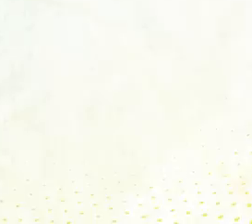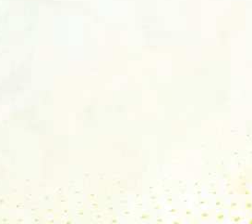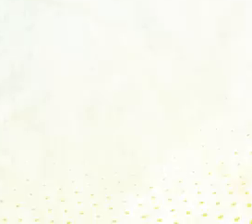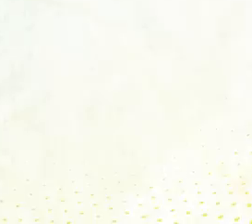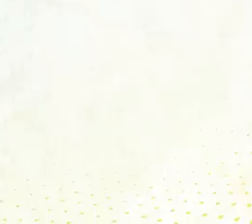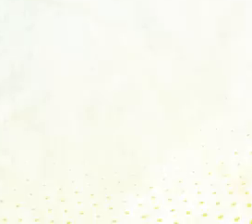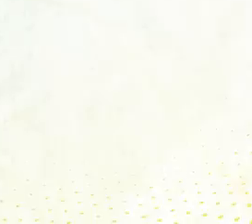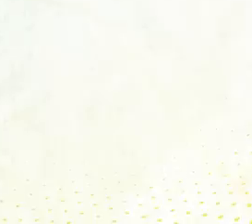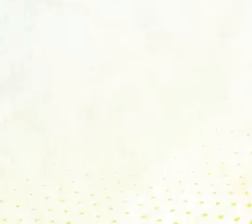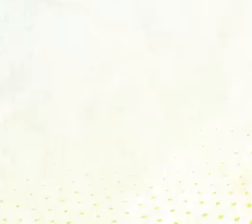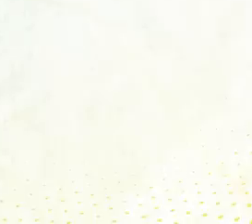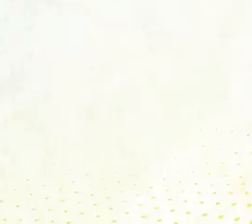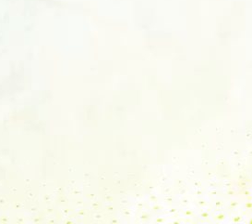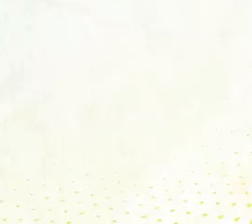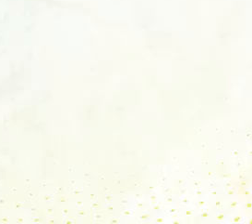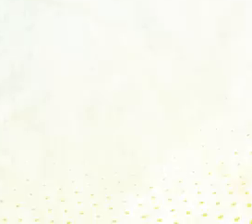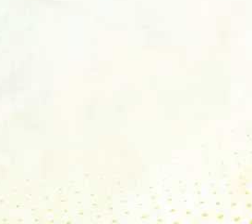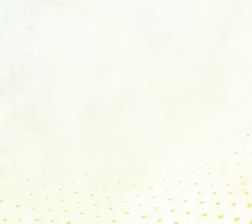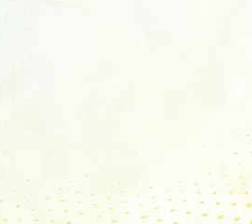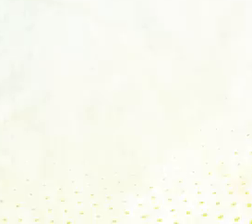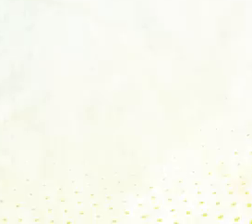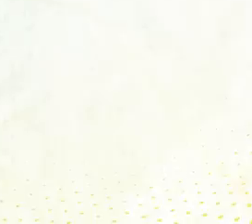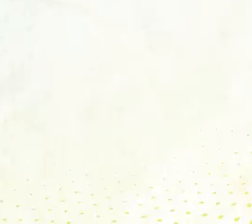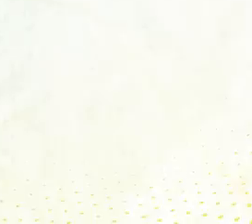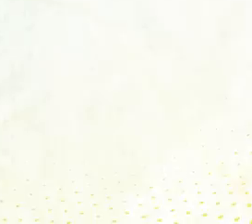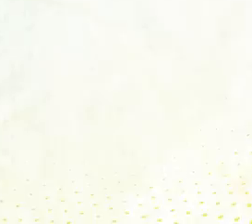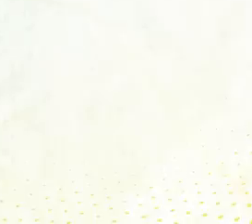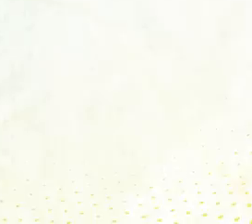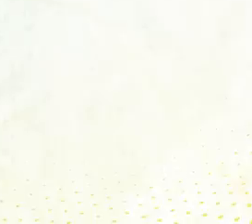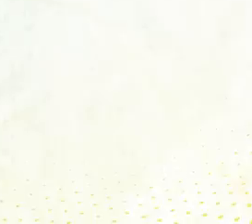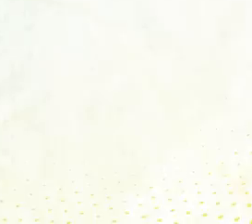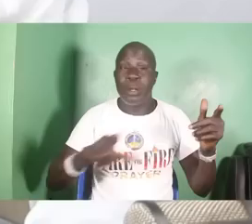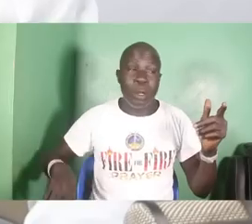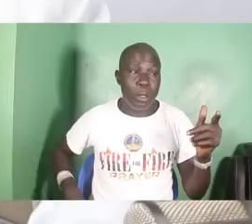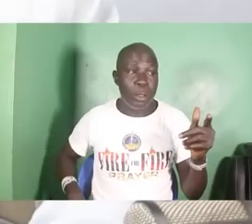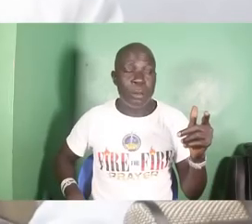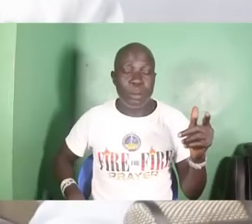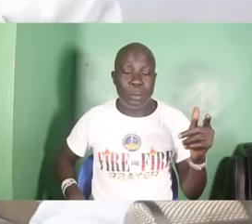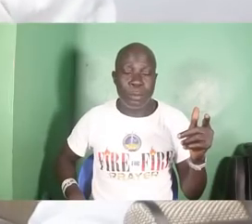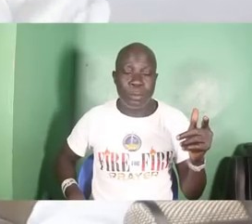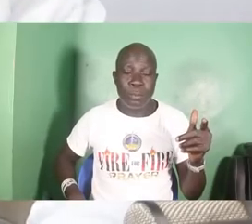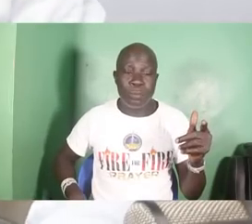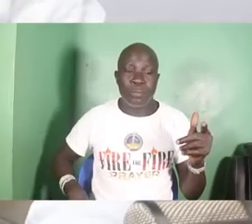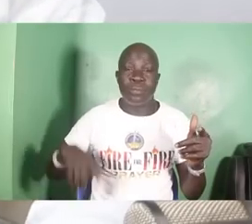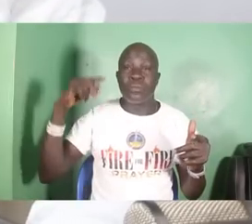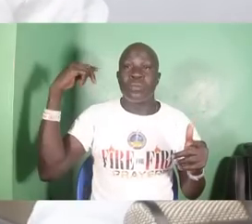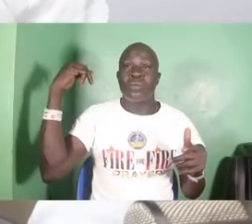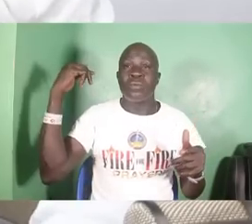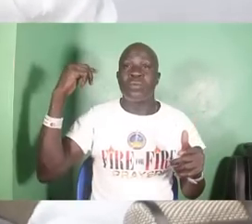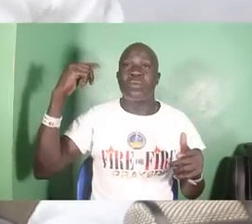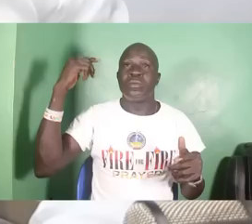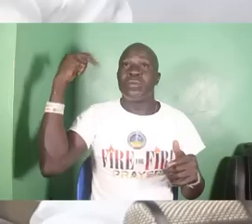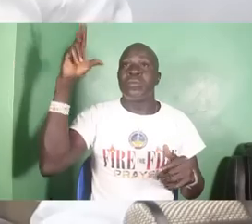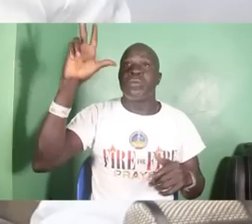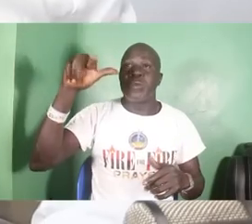lalai loruko Jesu Kristu lo wa ami ami loruko Jesu Jesus name alone ojo ketala osu